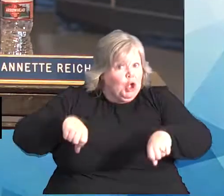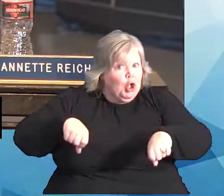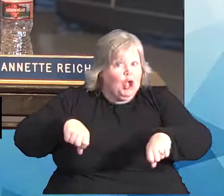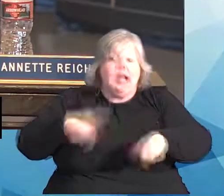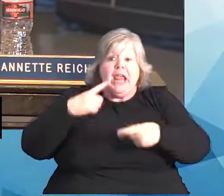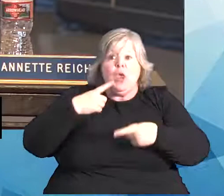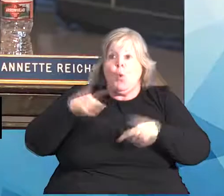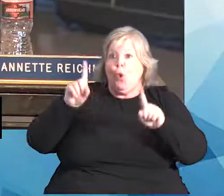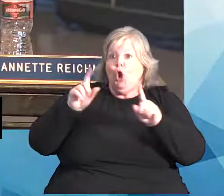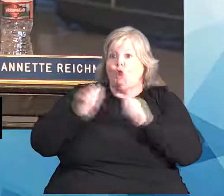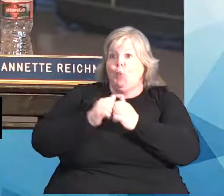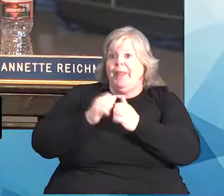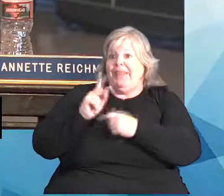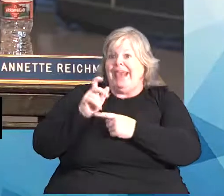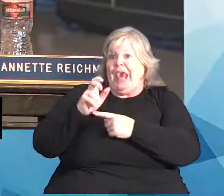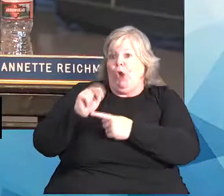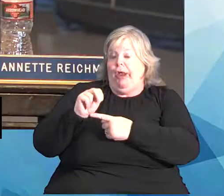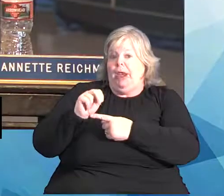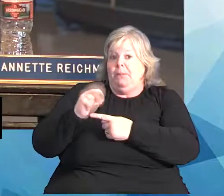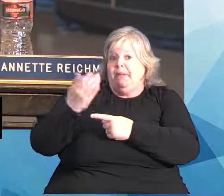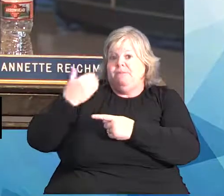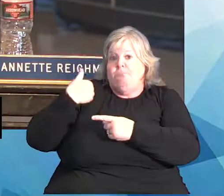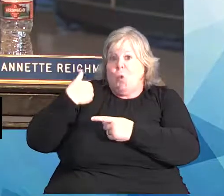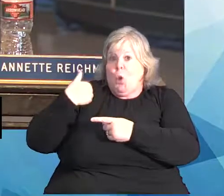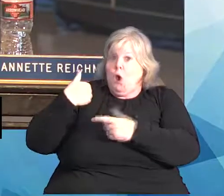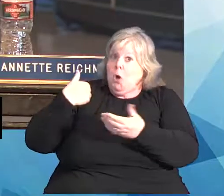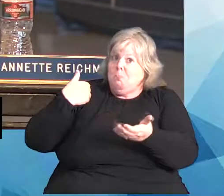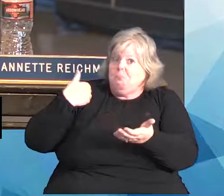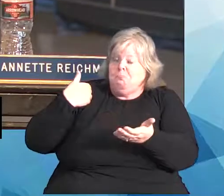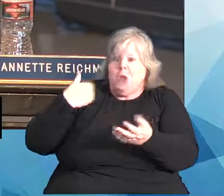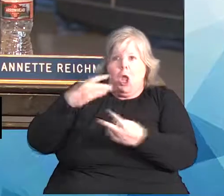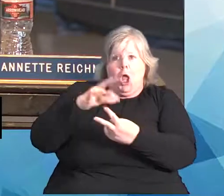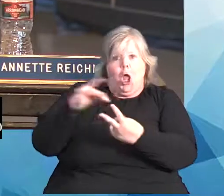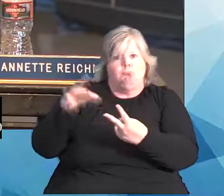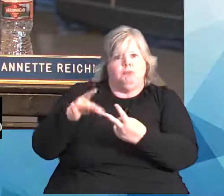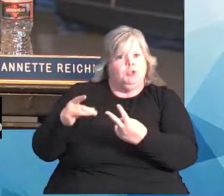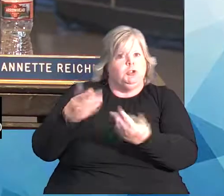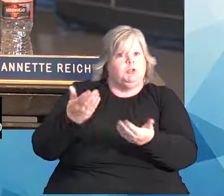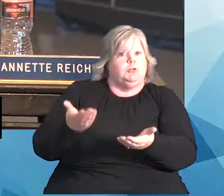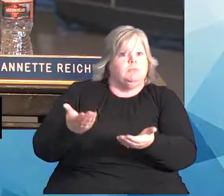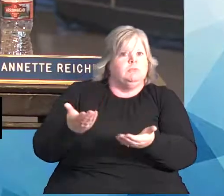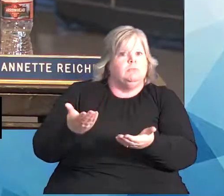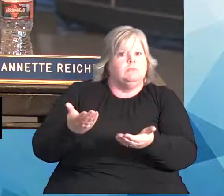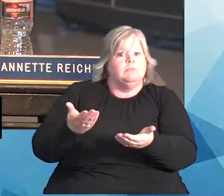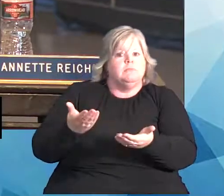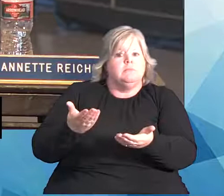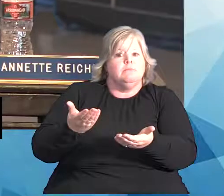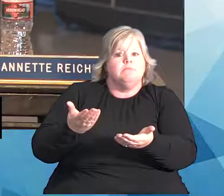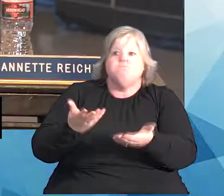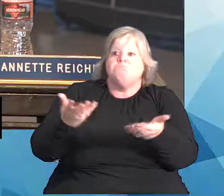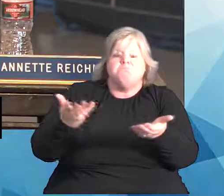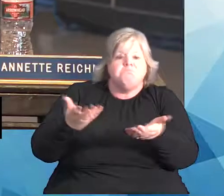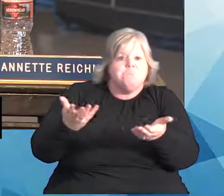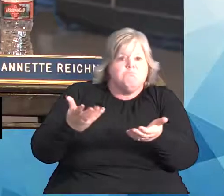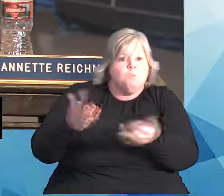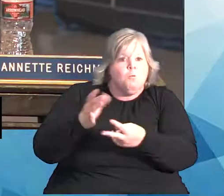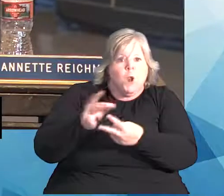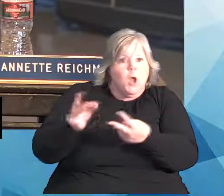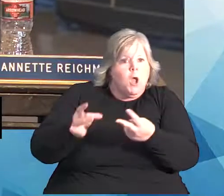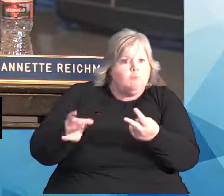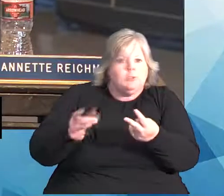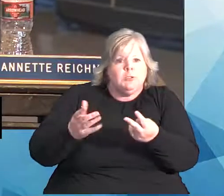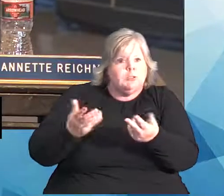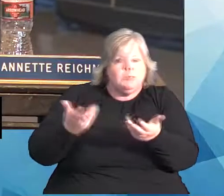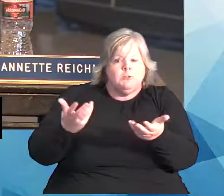Karen Grandin. Or, I mean, what are what are our options? What can